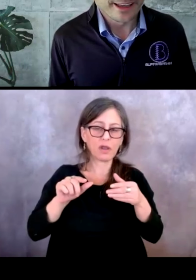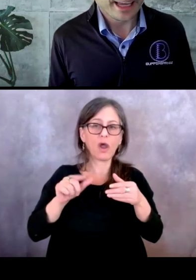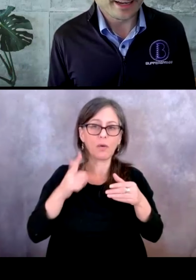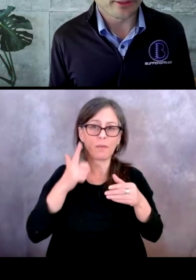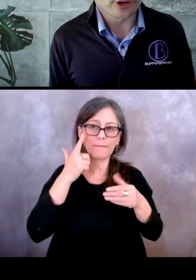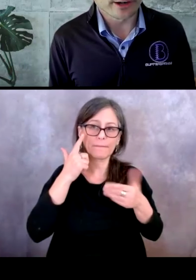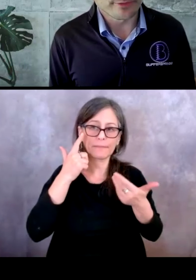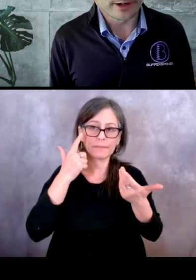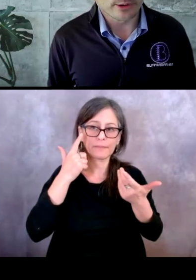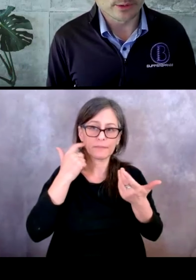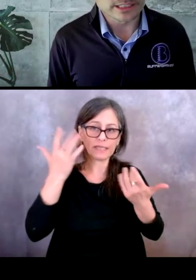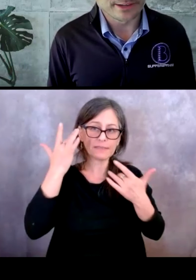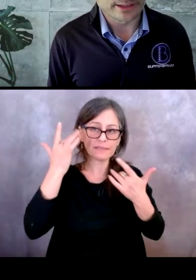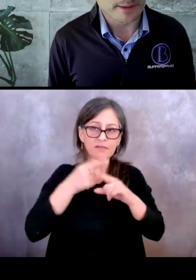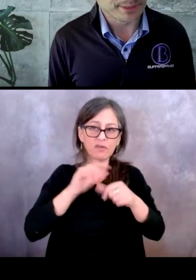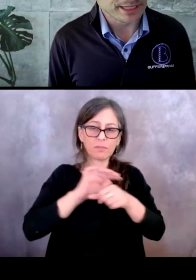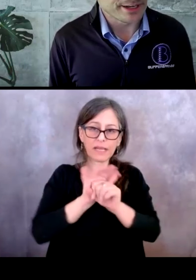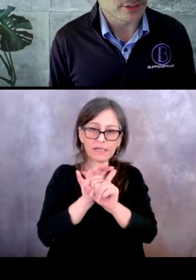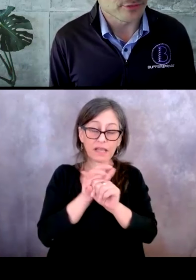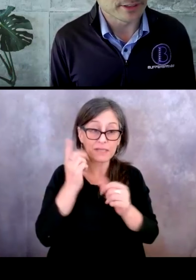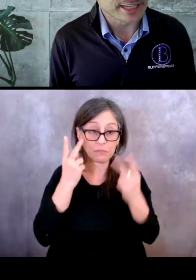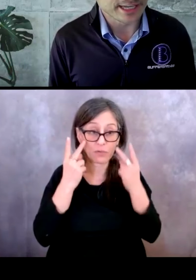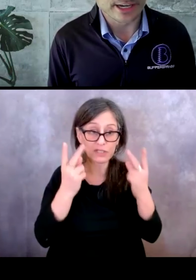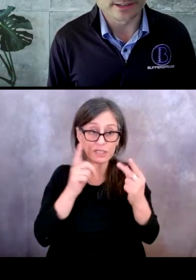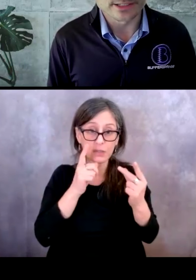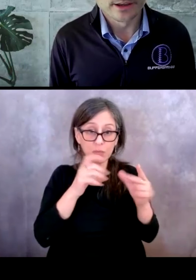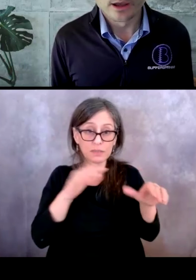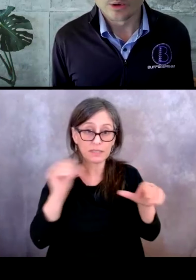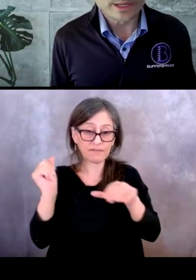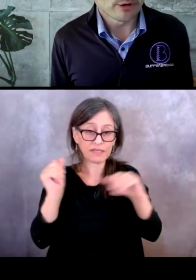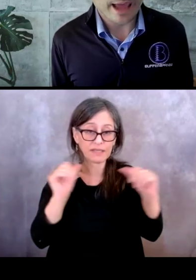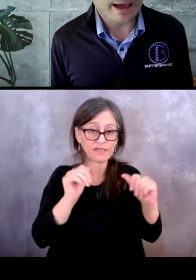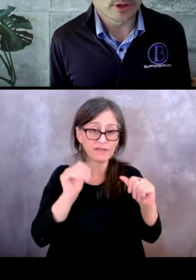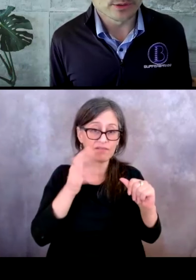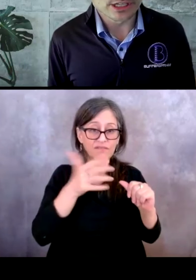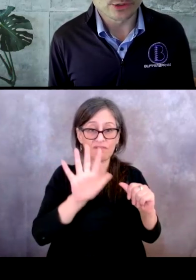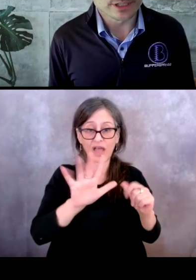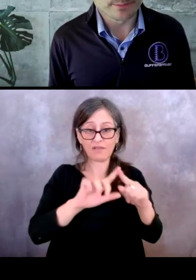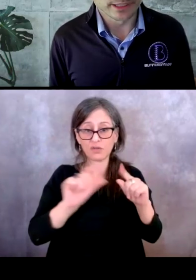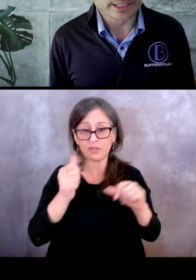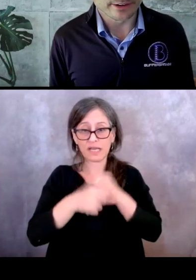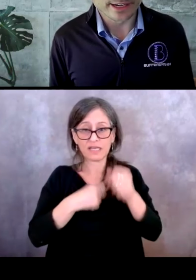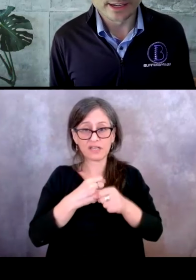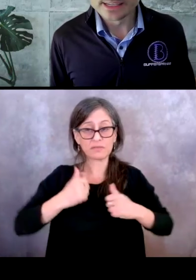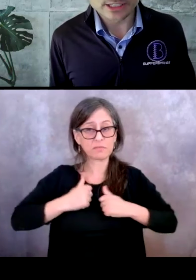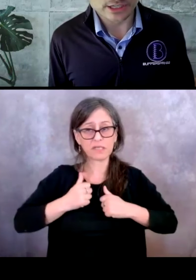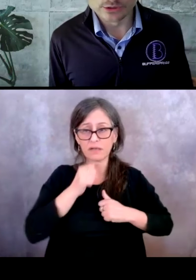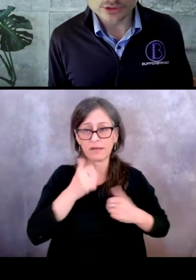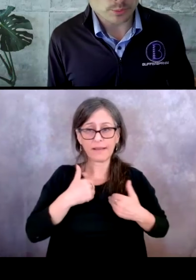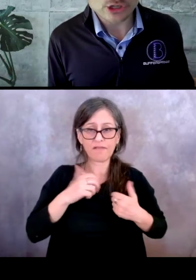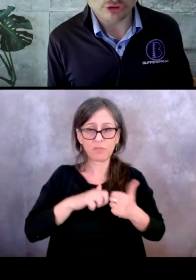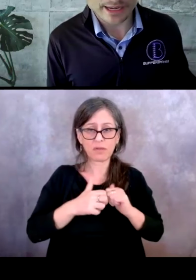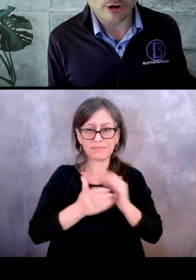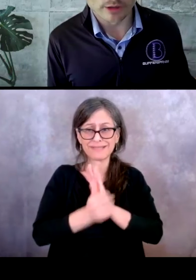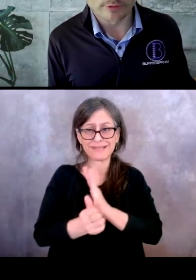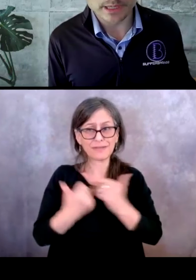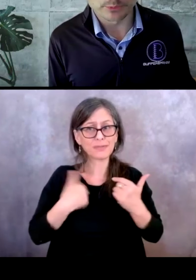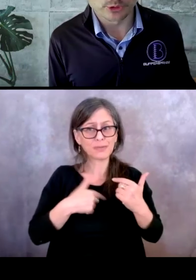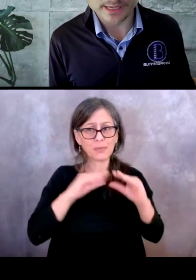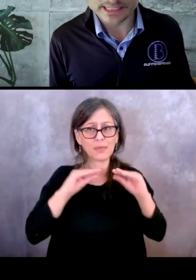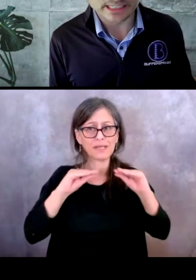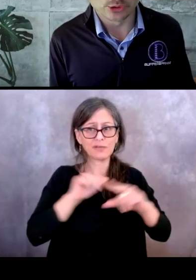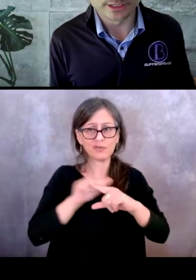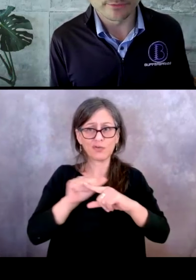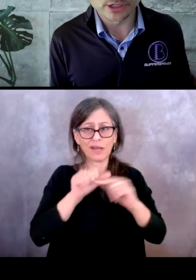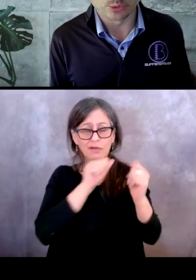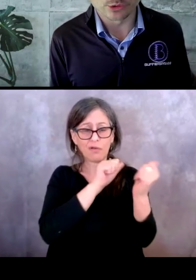pandemic. And now they're trying to figure out who's leading the company in the next 5 to 10 years. We don't have those issues in the military. Skills, we train all of our people to